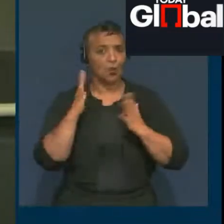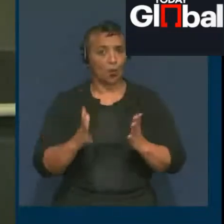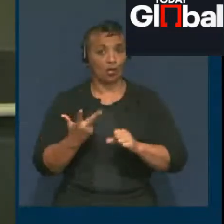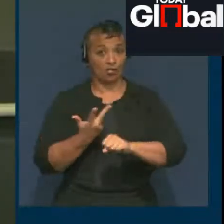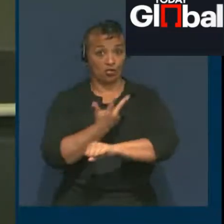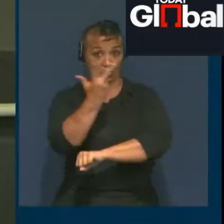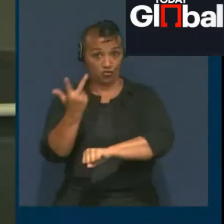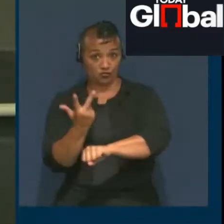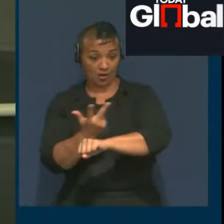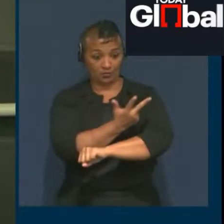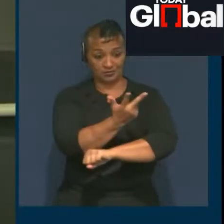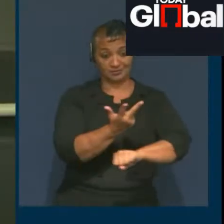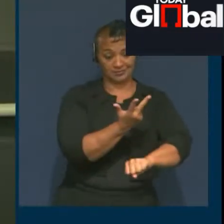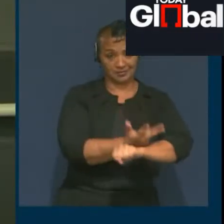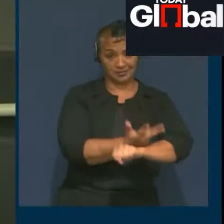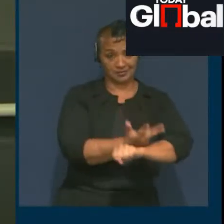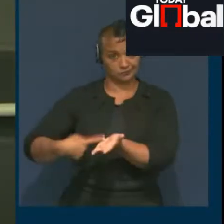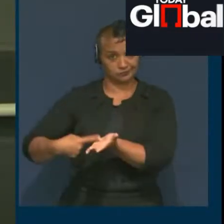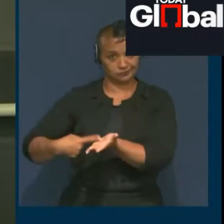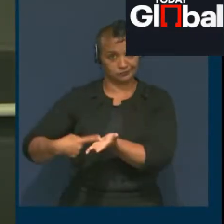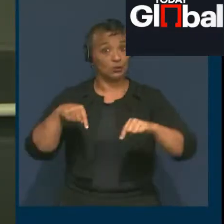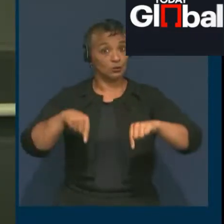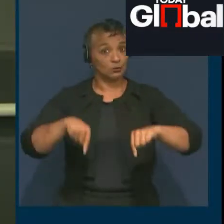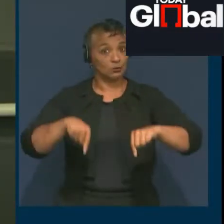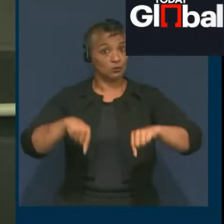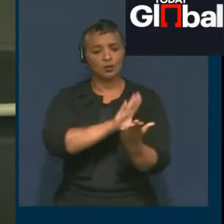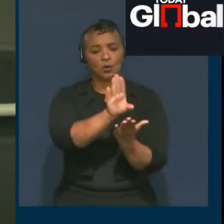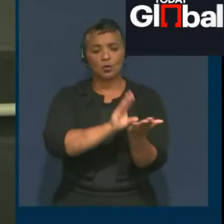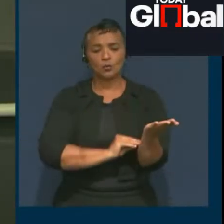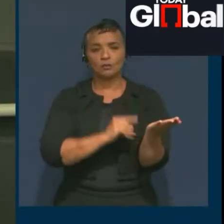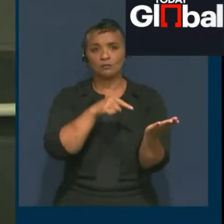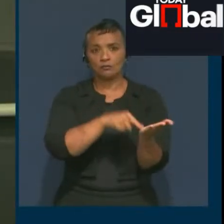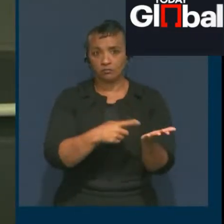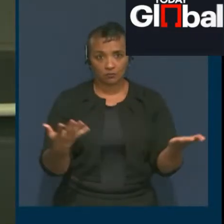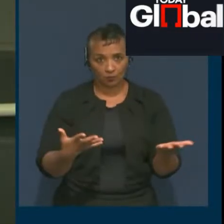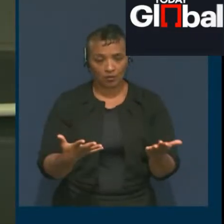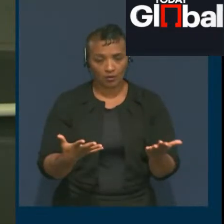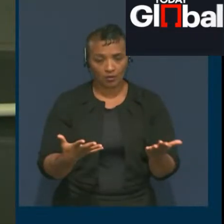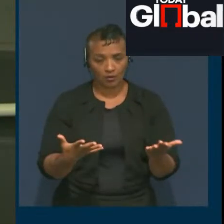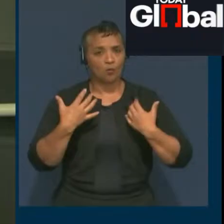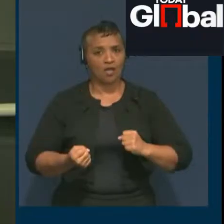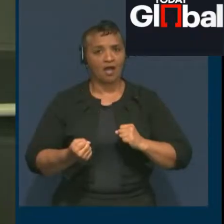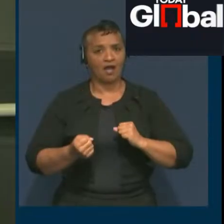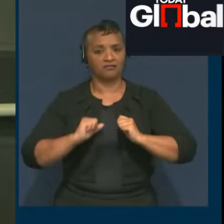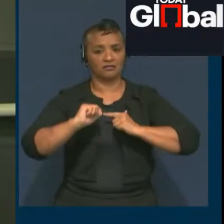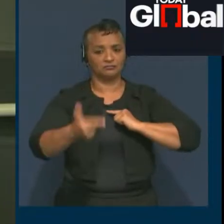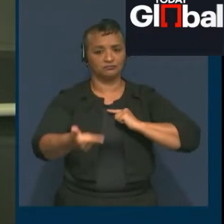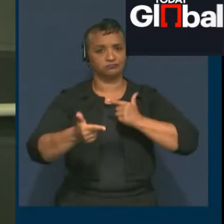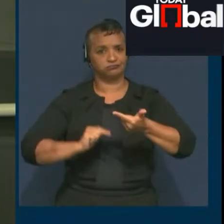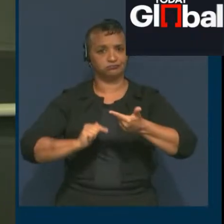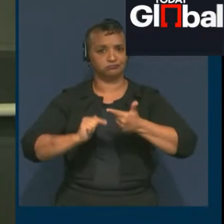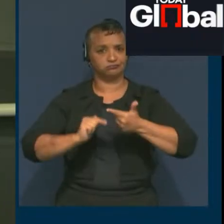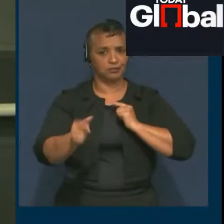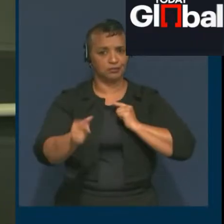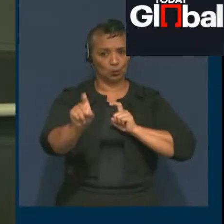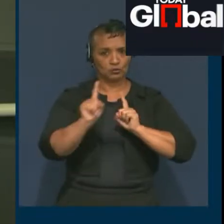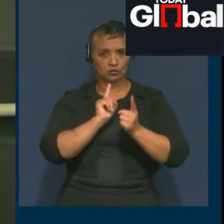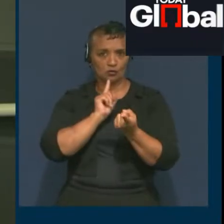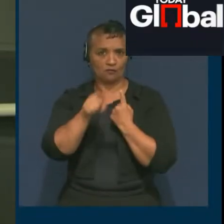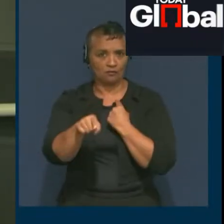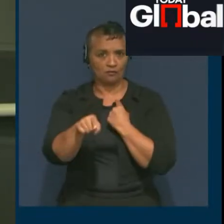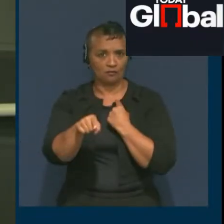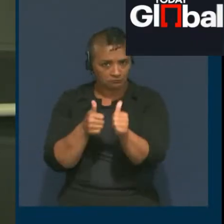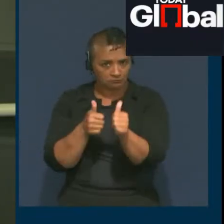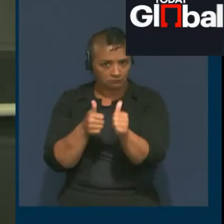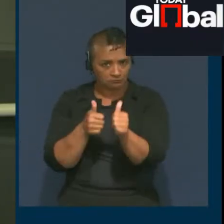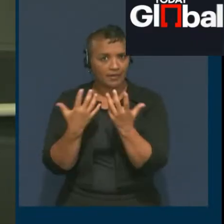hours. Today's consideration of the report follows a back-to-back round of questions and follow-up questions.